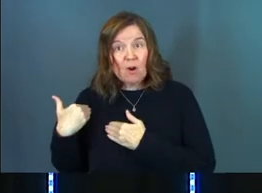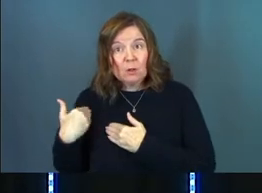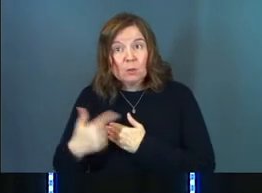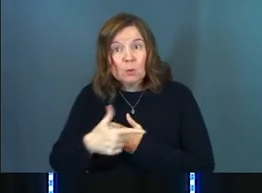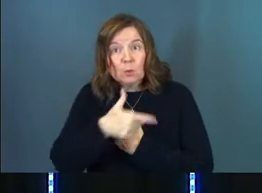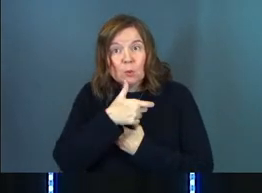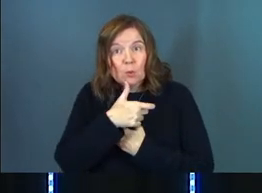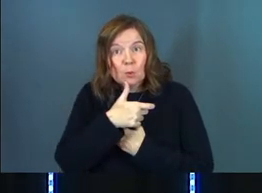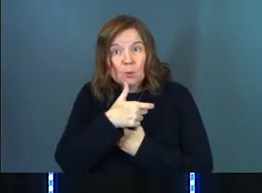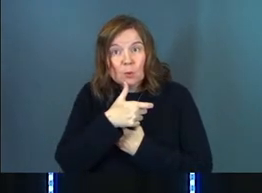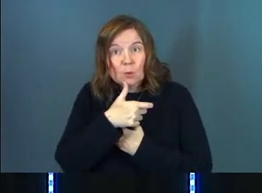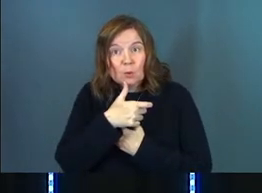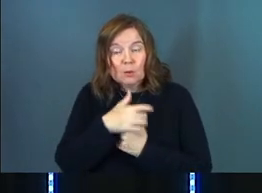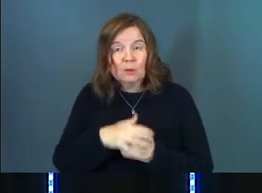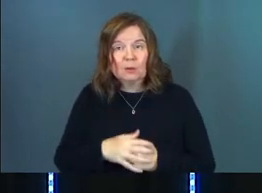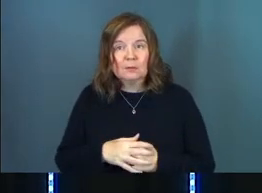is?